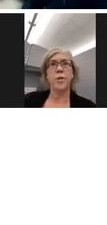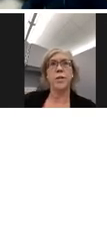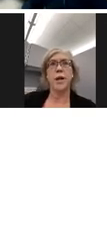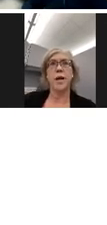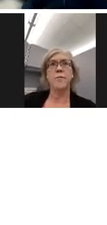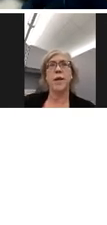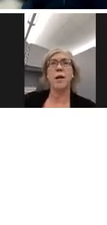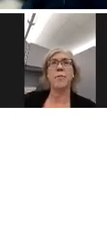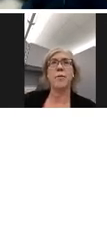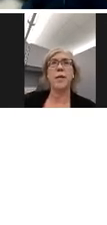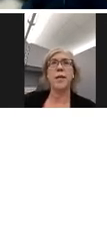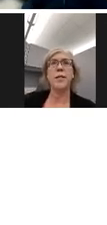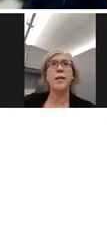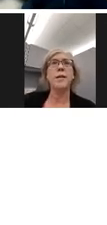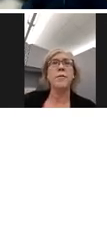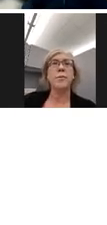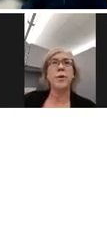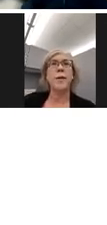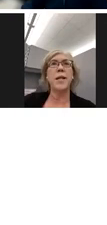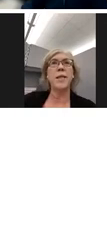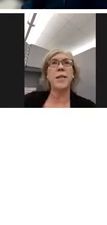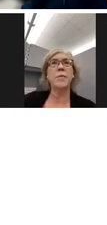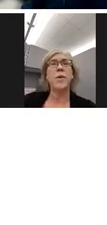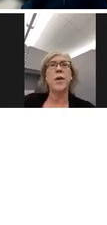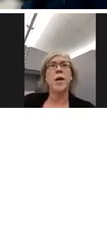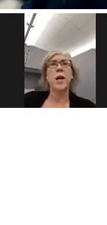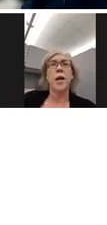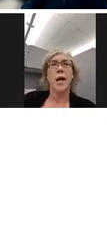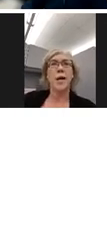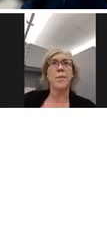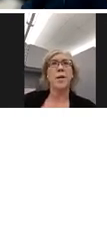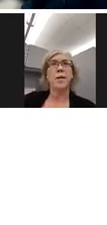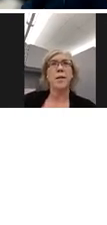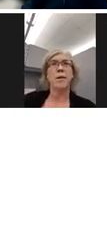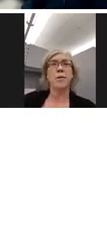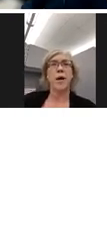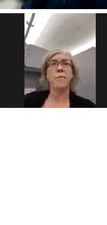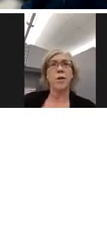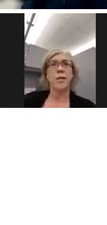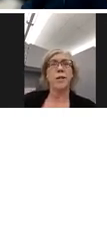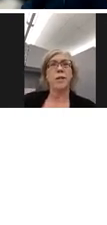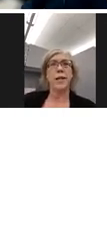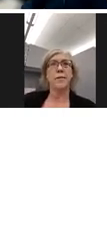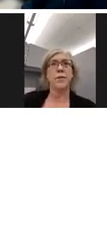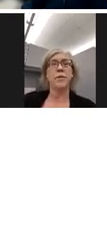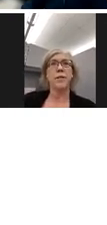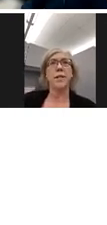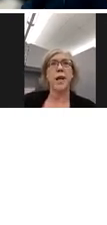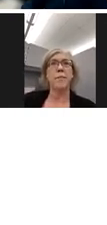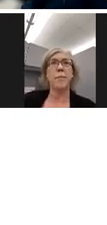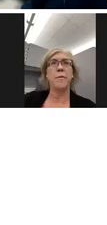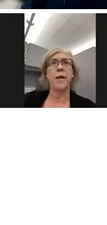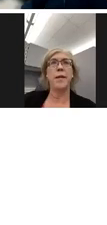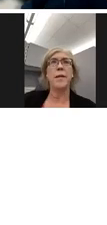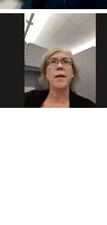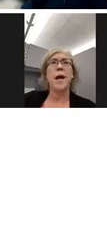work towards finding opportunities for employment. And then they also have more intensive services that